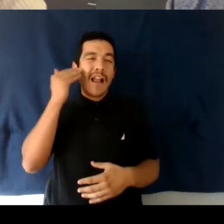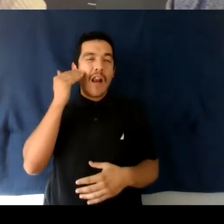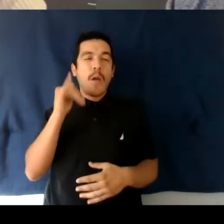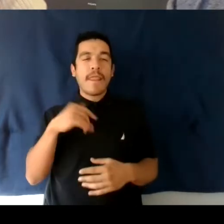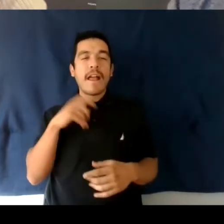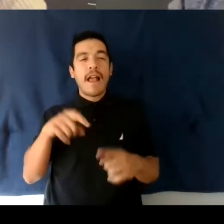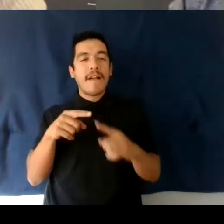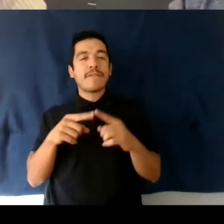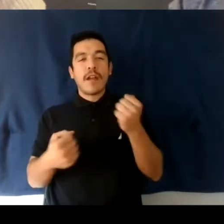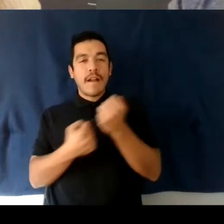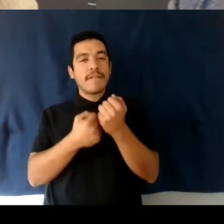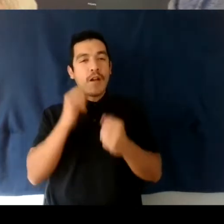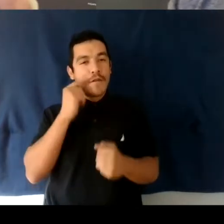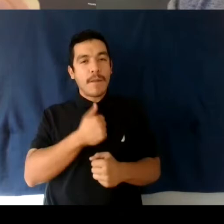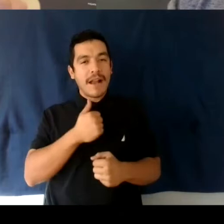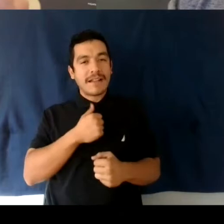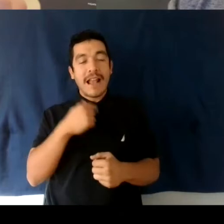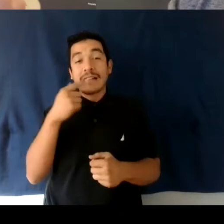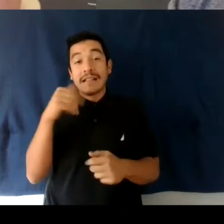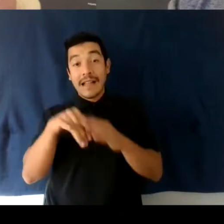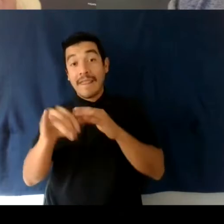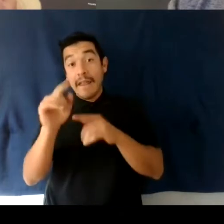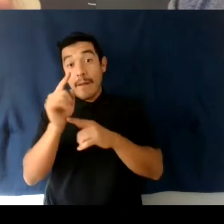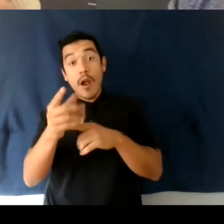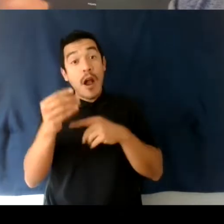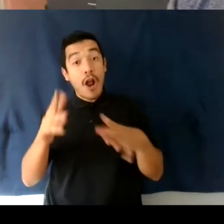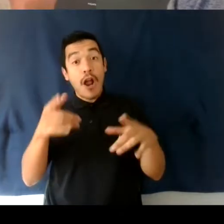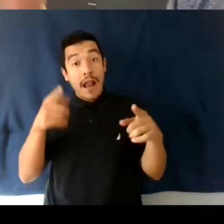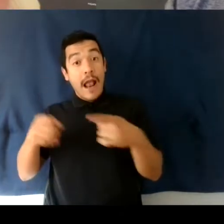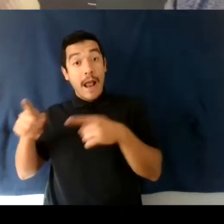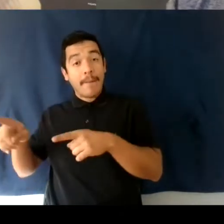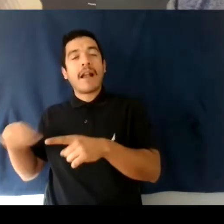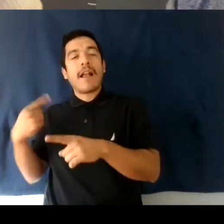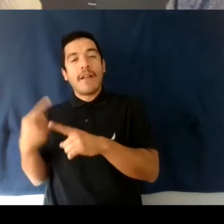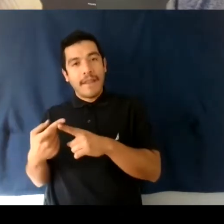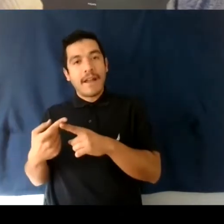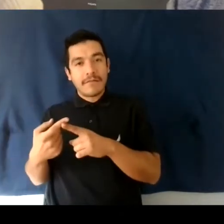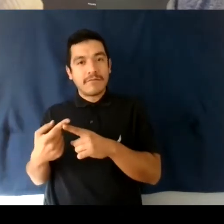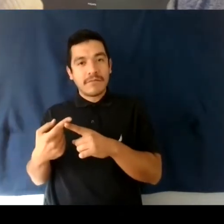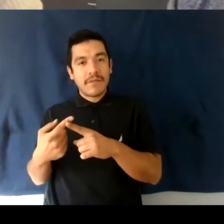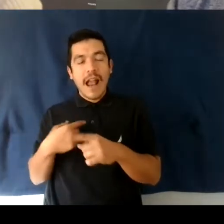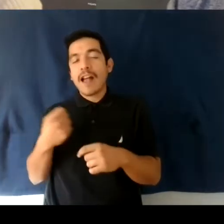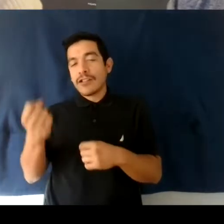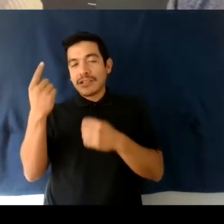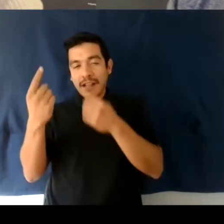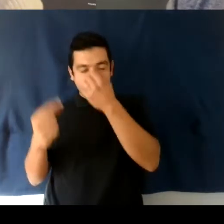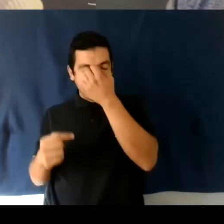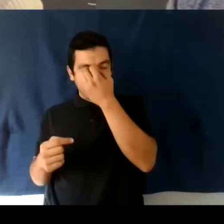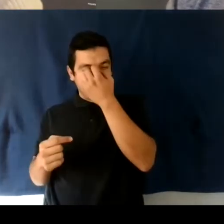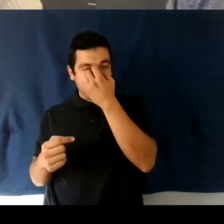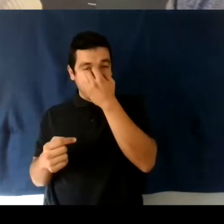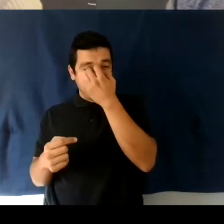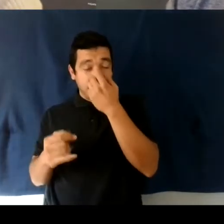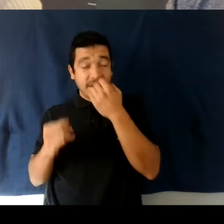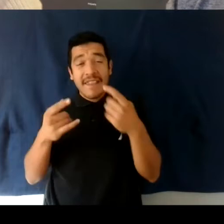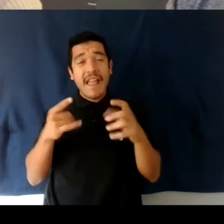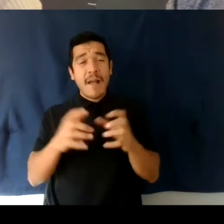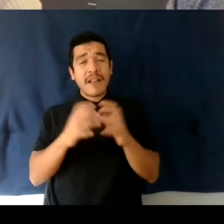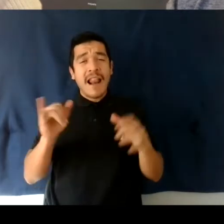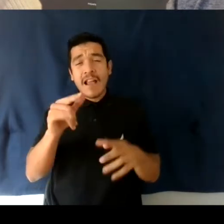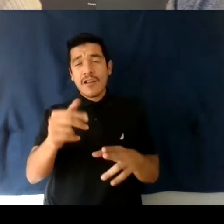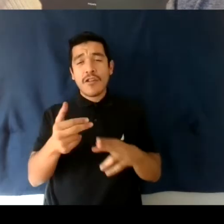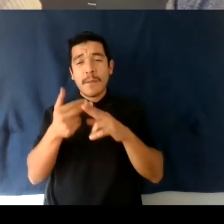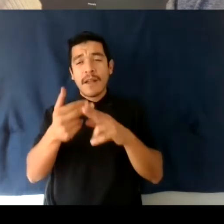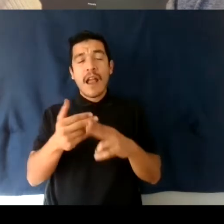have to advocate for myself until it's like in the moment and already happening. And then it's like, so that happens a lot. But yeah, like you mentioned,